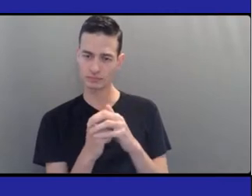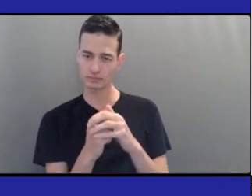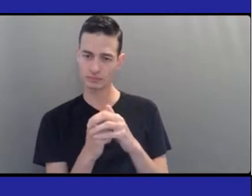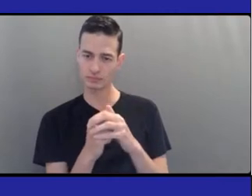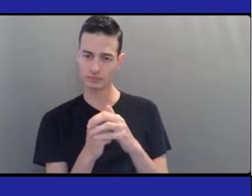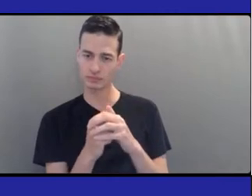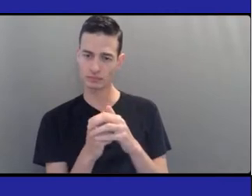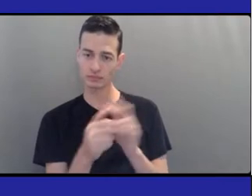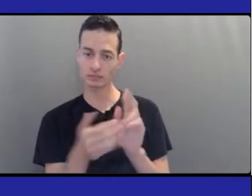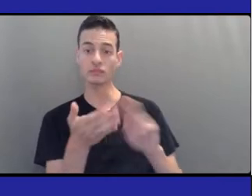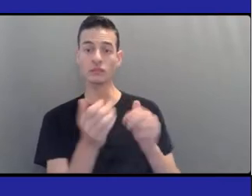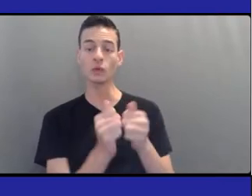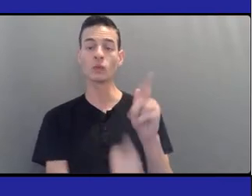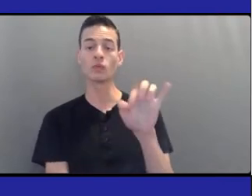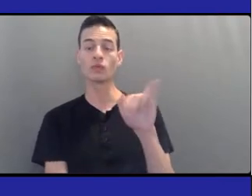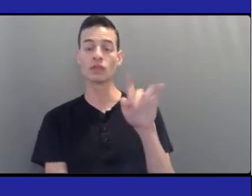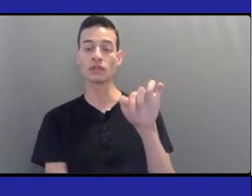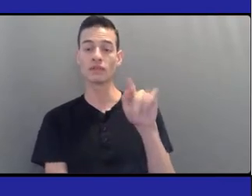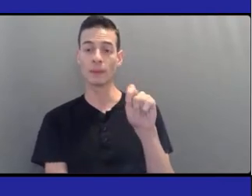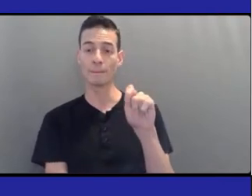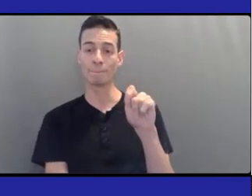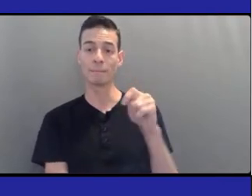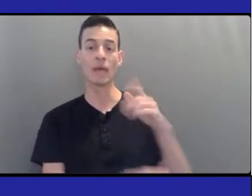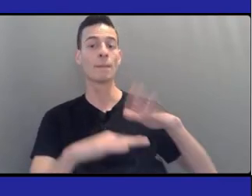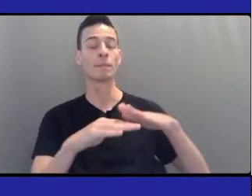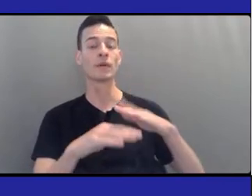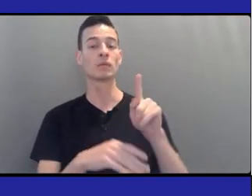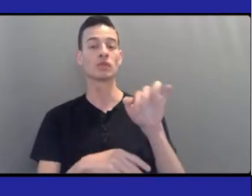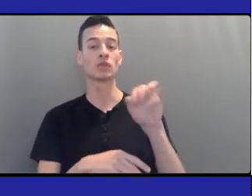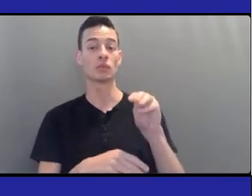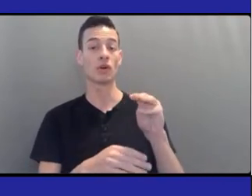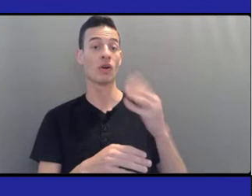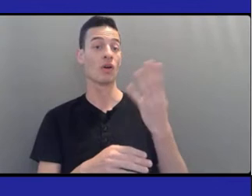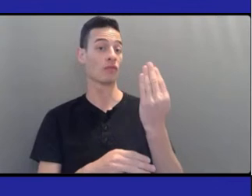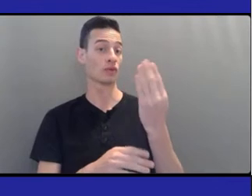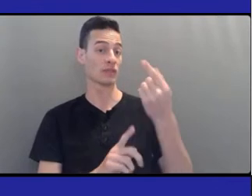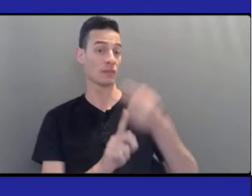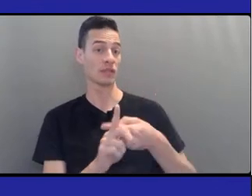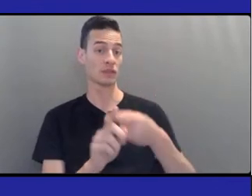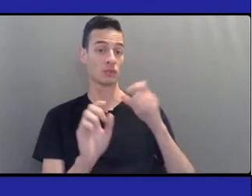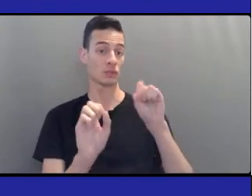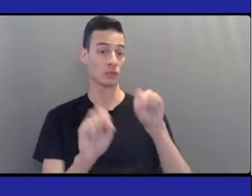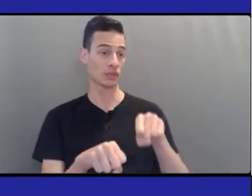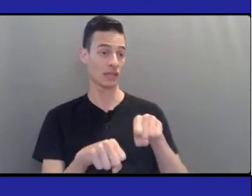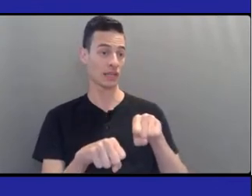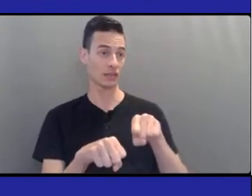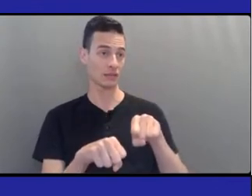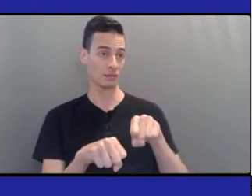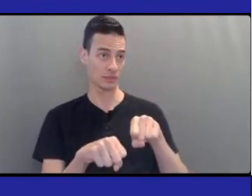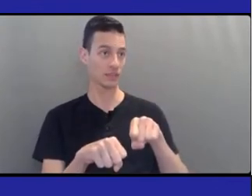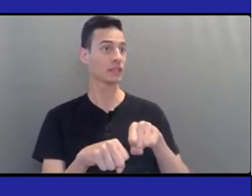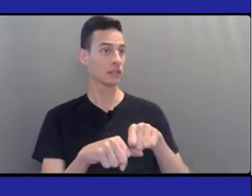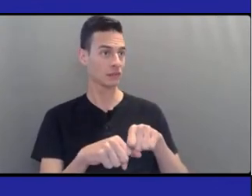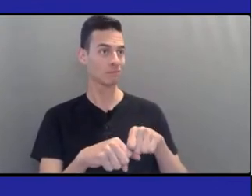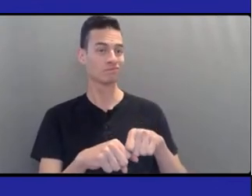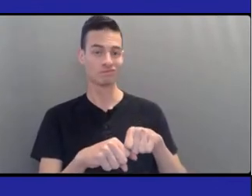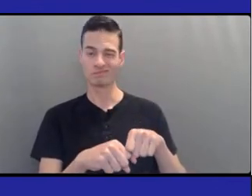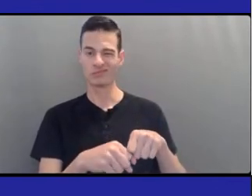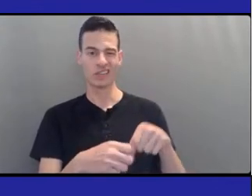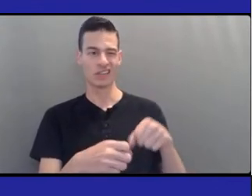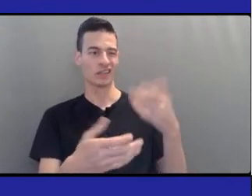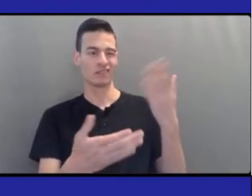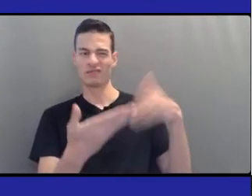minimum term of 14 months, which can be terminated on 120 days notice with a not to exceed